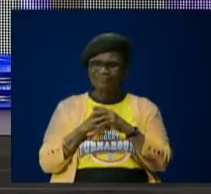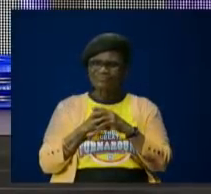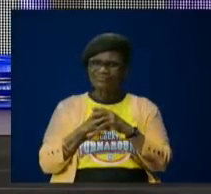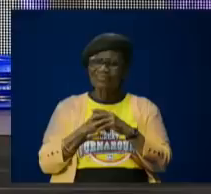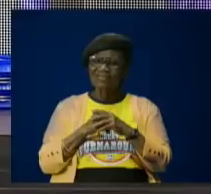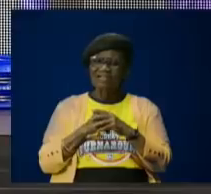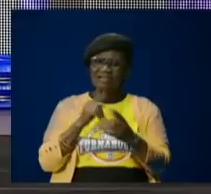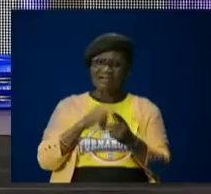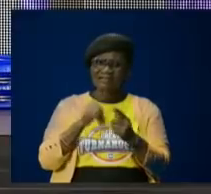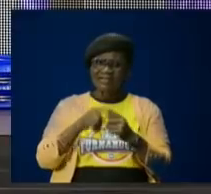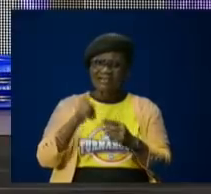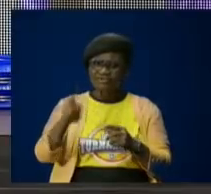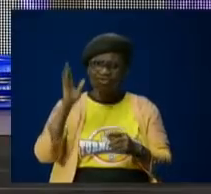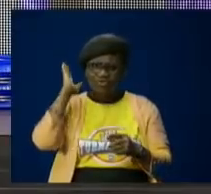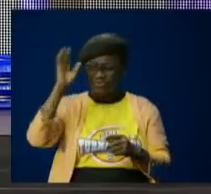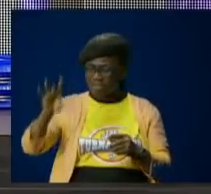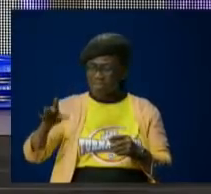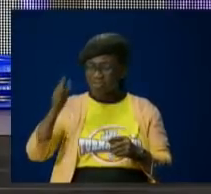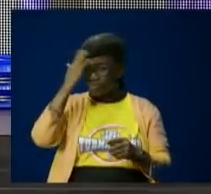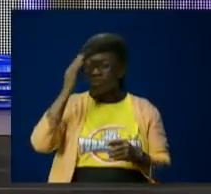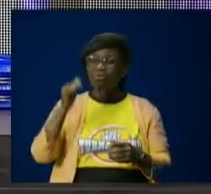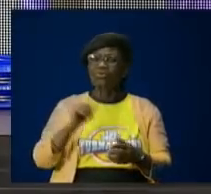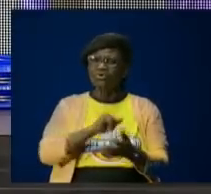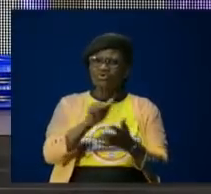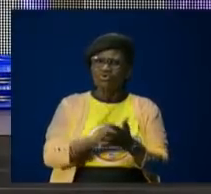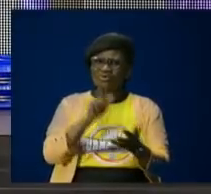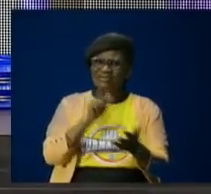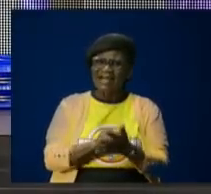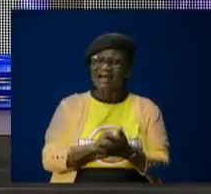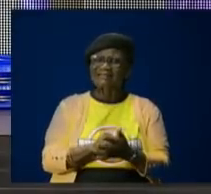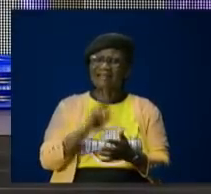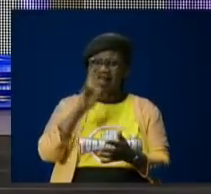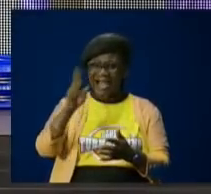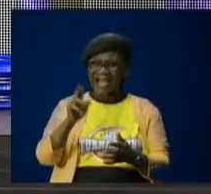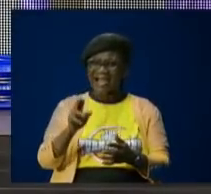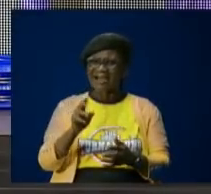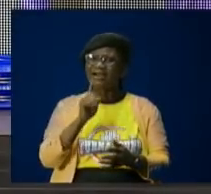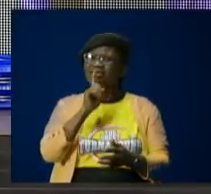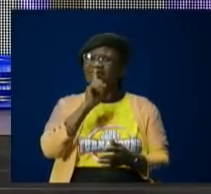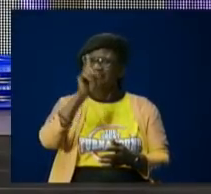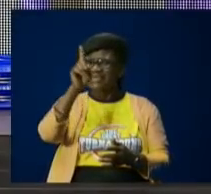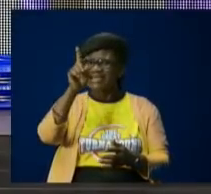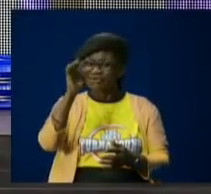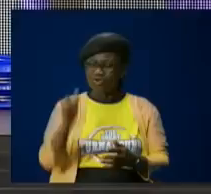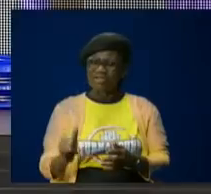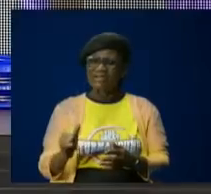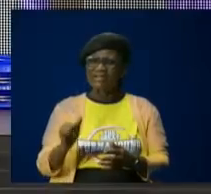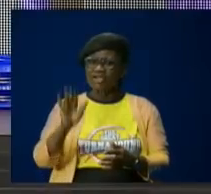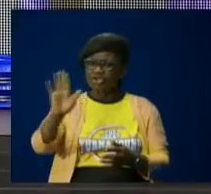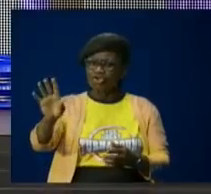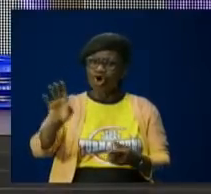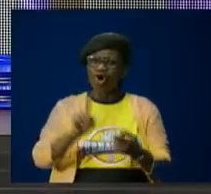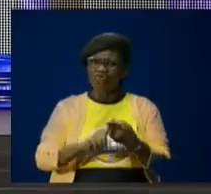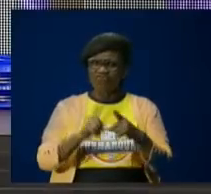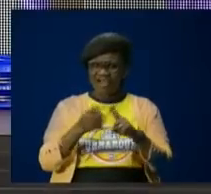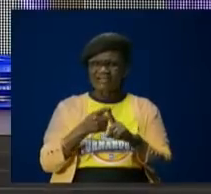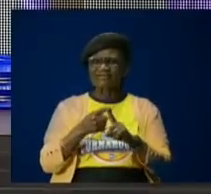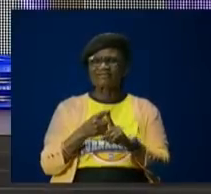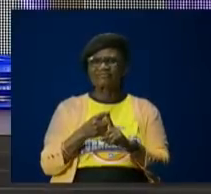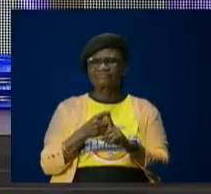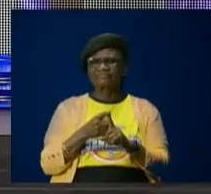Then you will discover those who are left, those who are genuinely your friend.